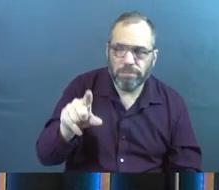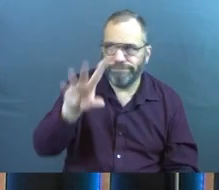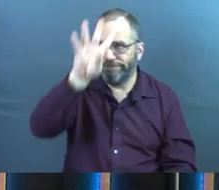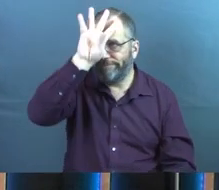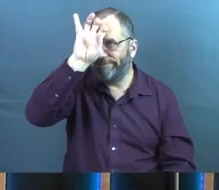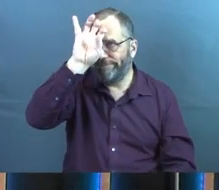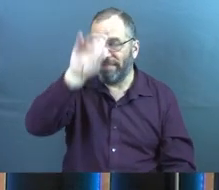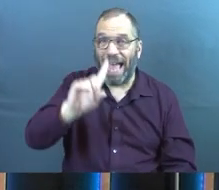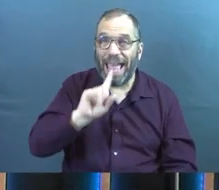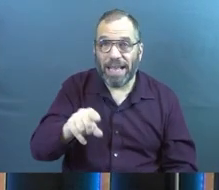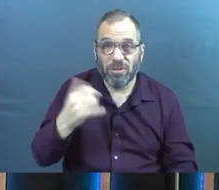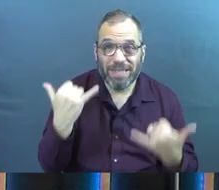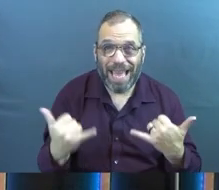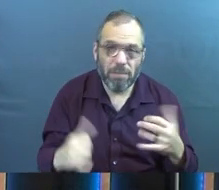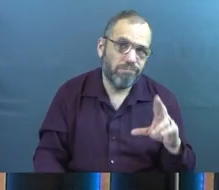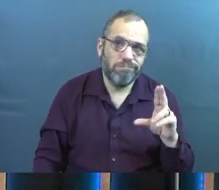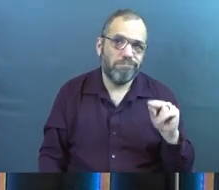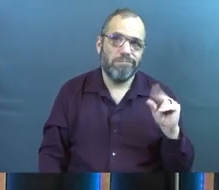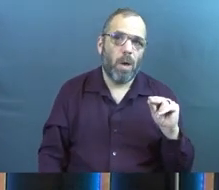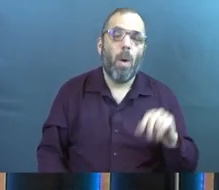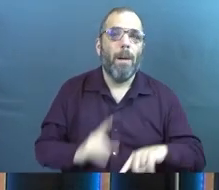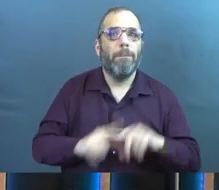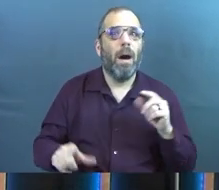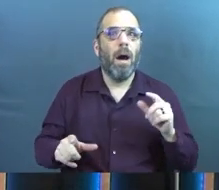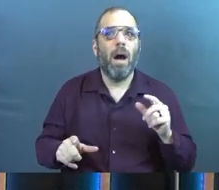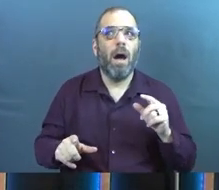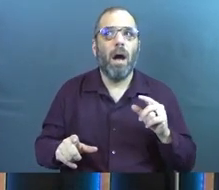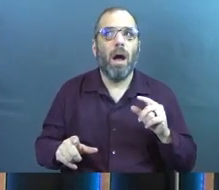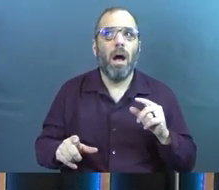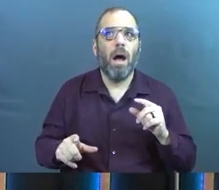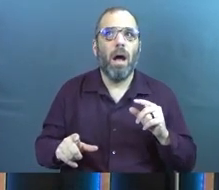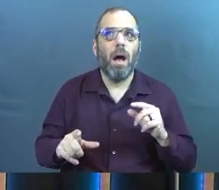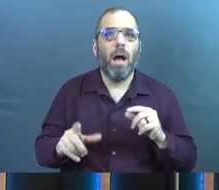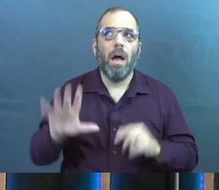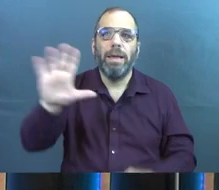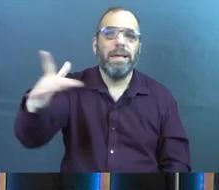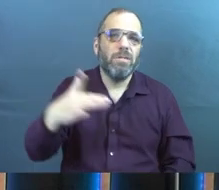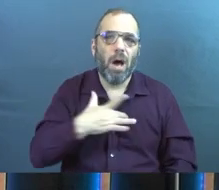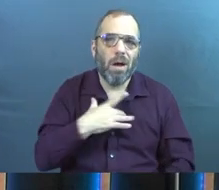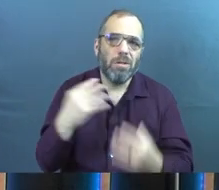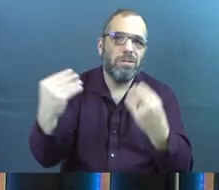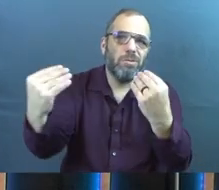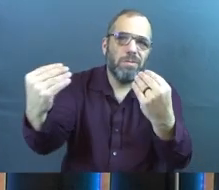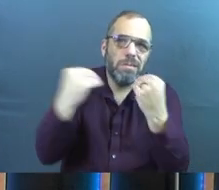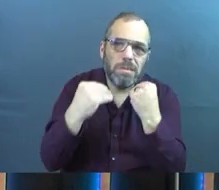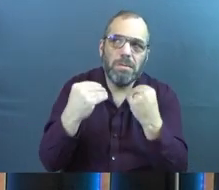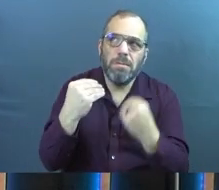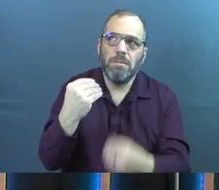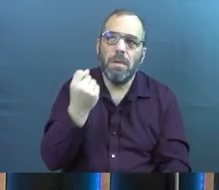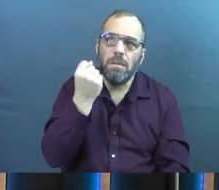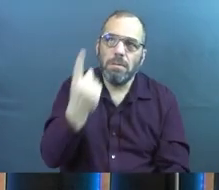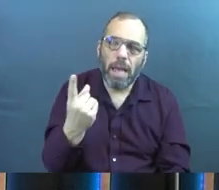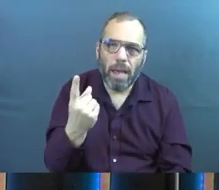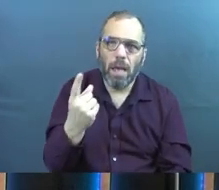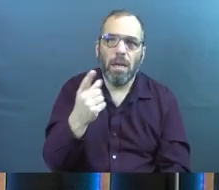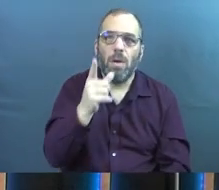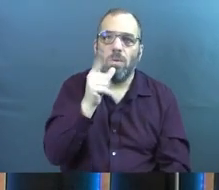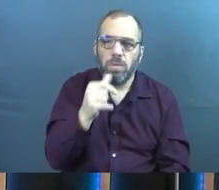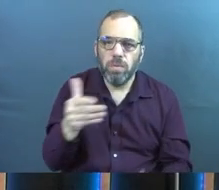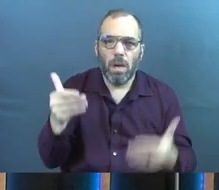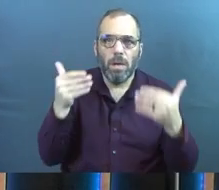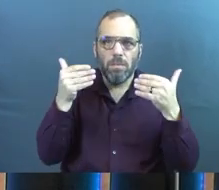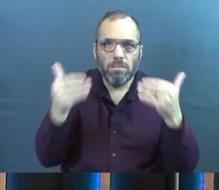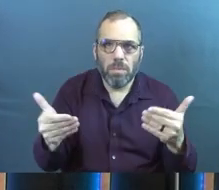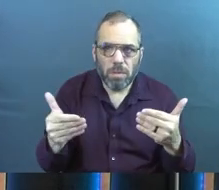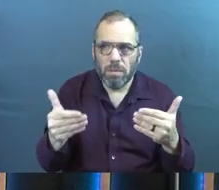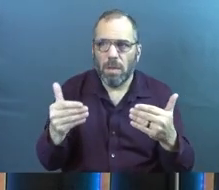marks won't get answered, right? But his heart is to teach us. His heart is to grow us, to give us understanding as we move forward